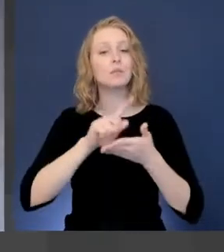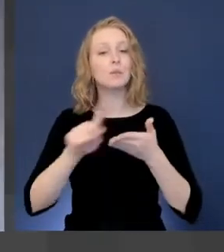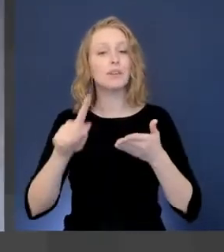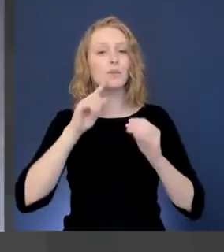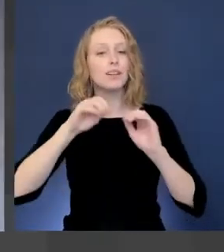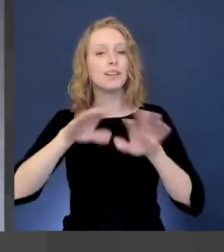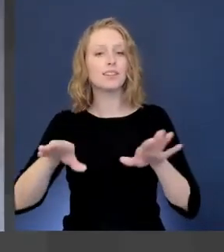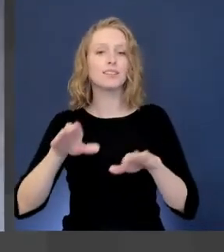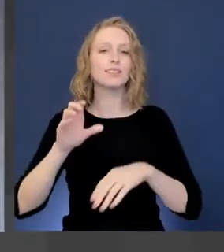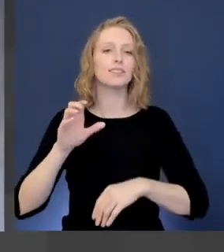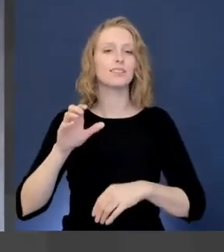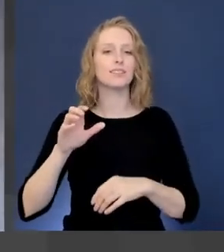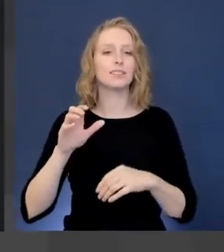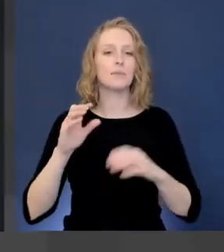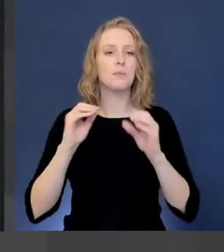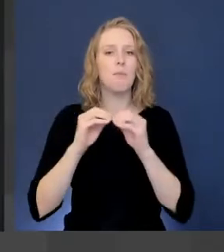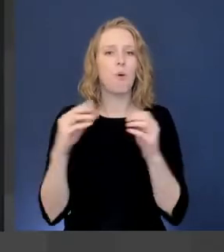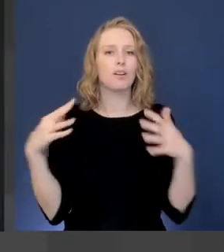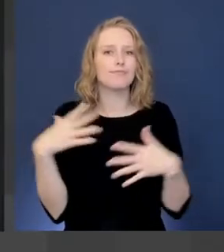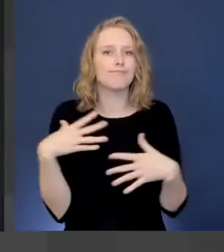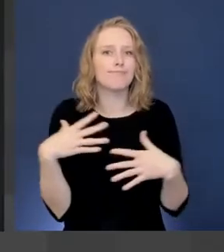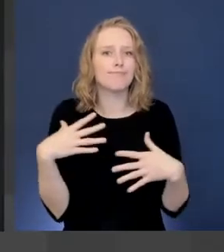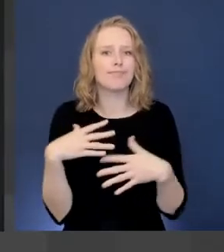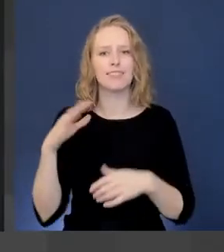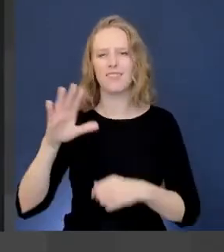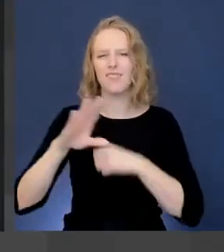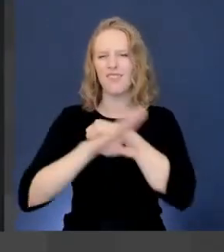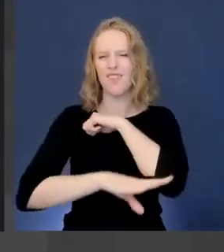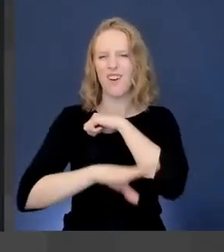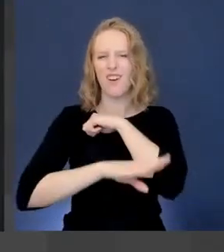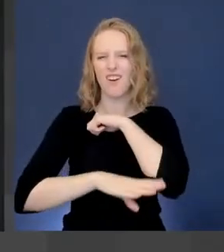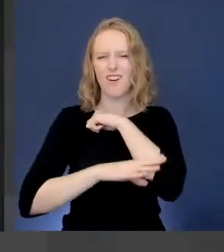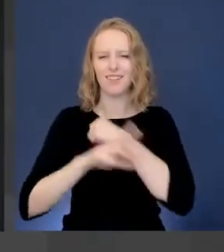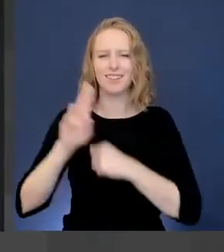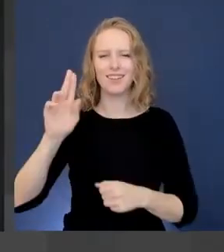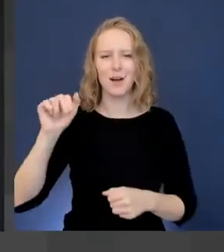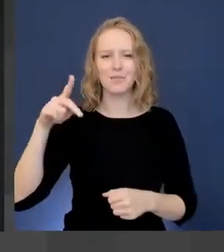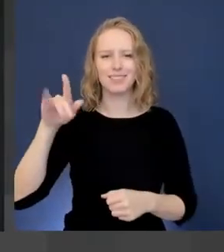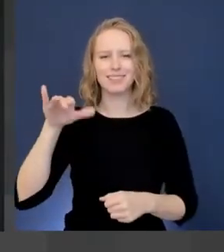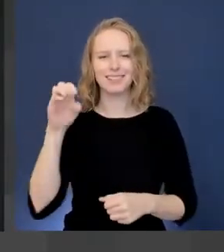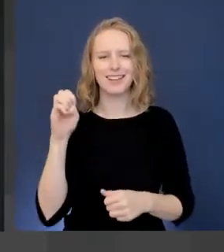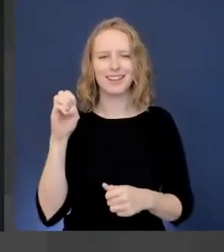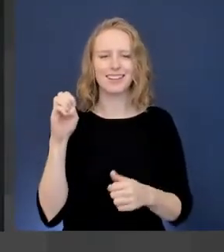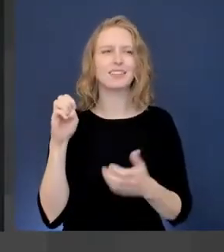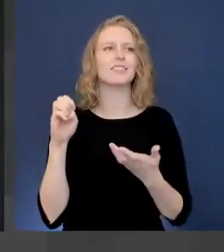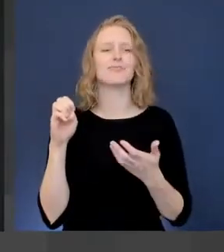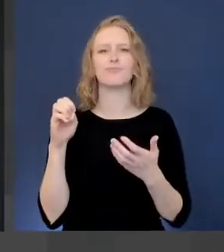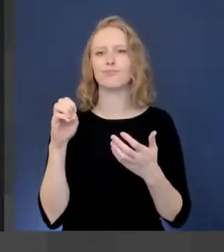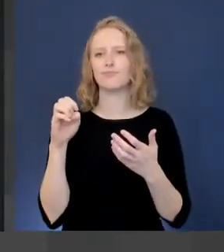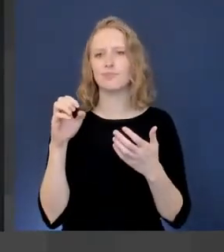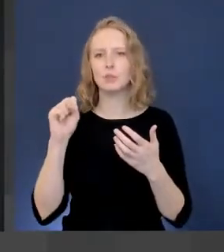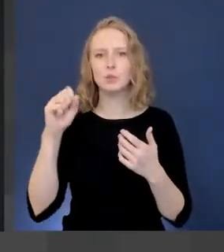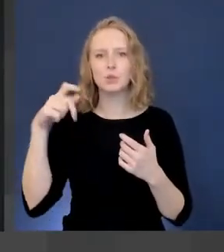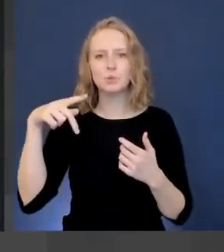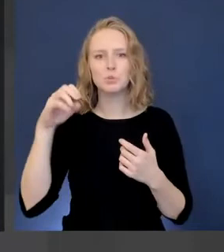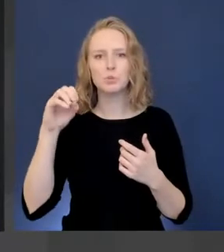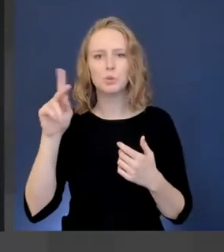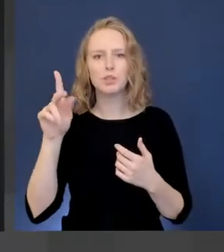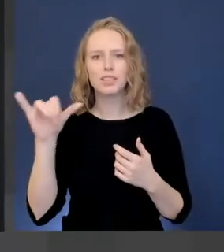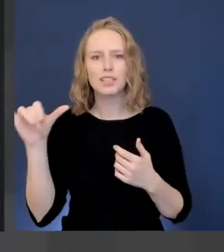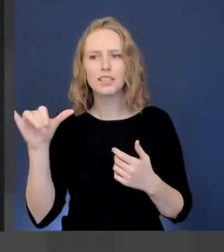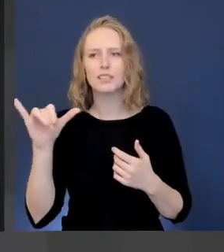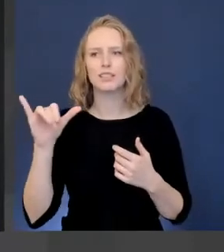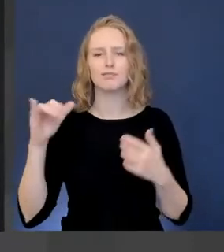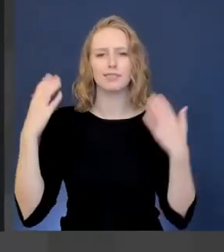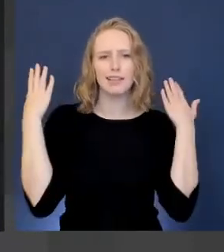update, which brings back a lot of spooky modifiers to the game, gear, a new cape, a new pet, and there's